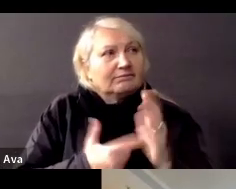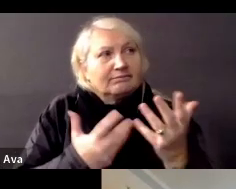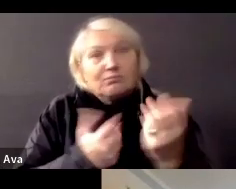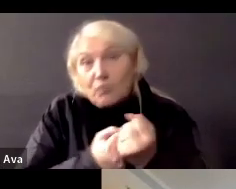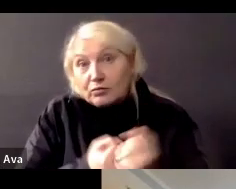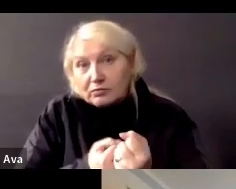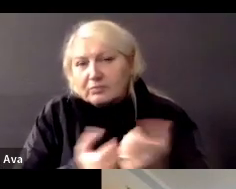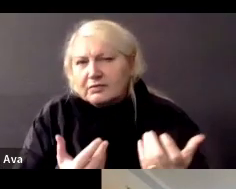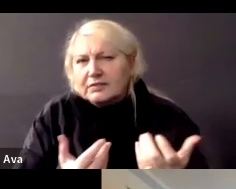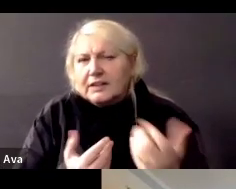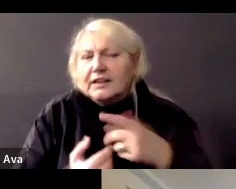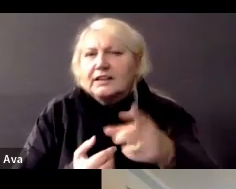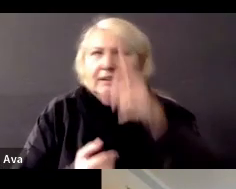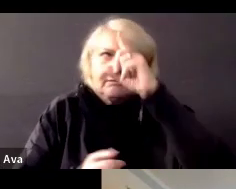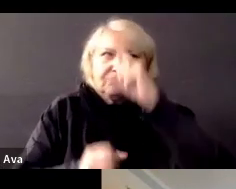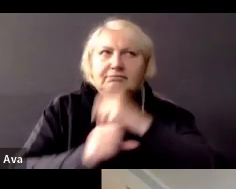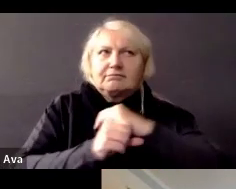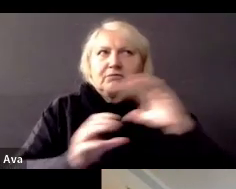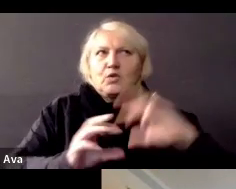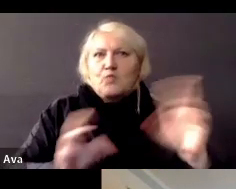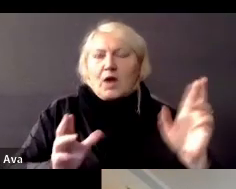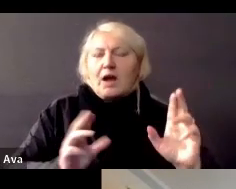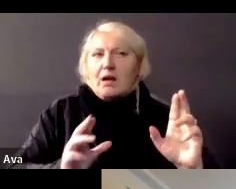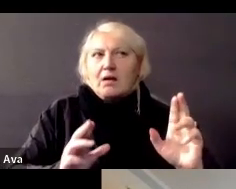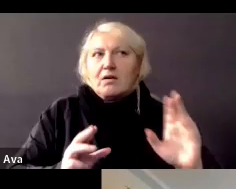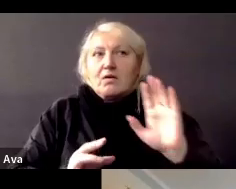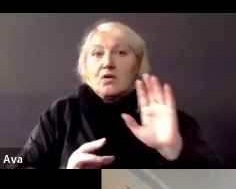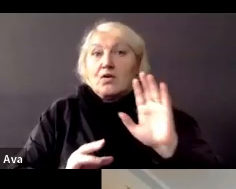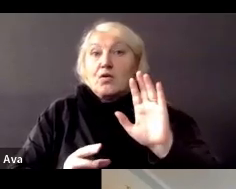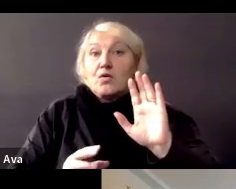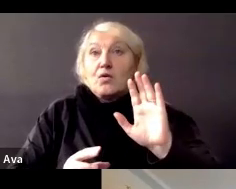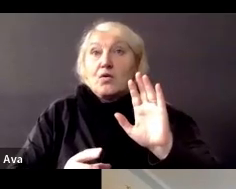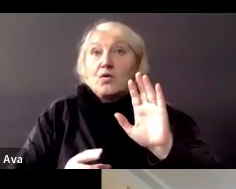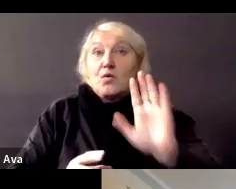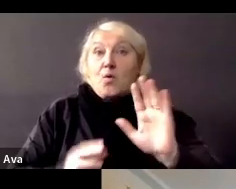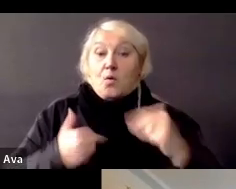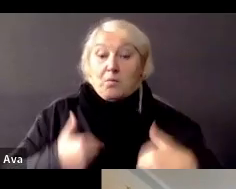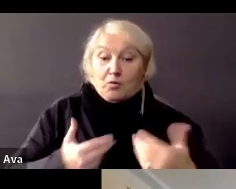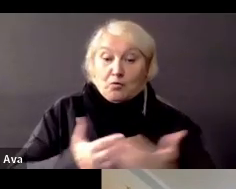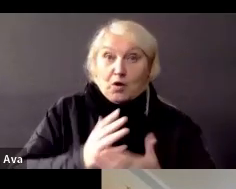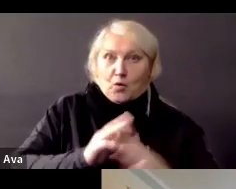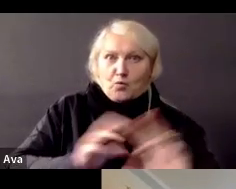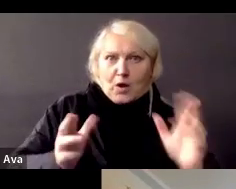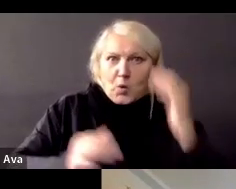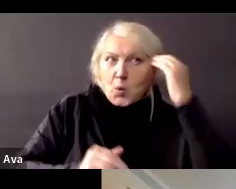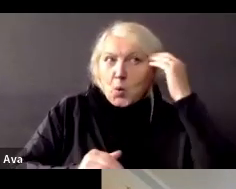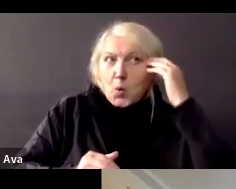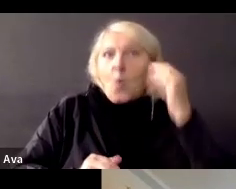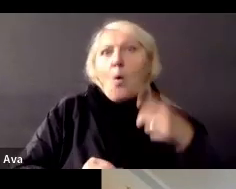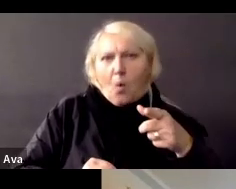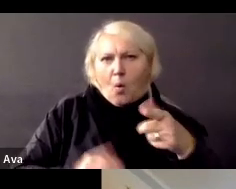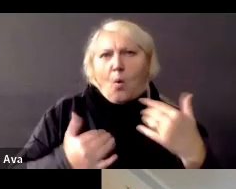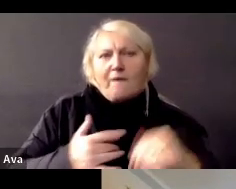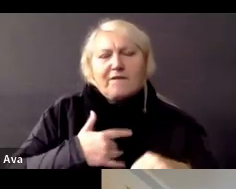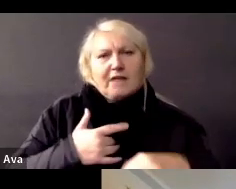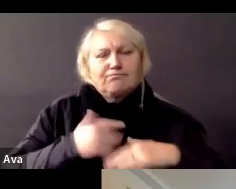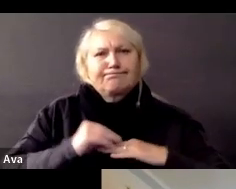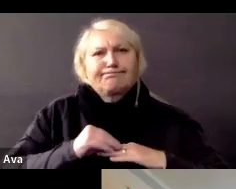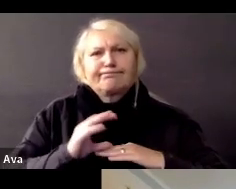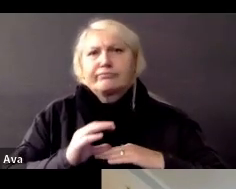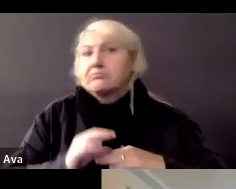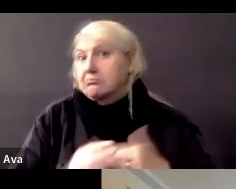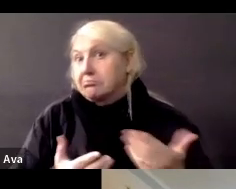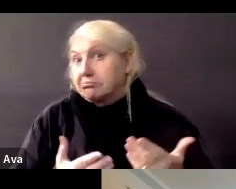Knowing your rights uh, can be very empowering in that sense. So, a bit of a